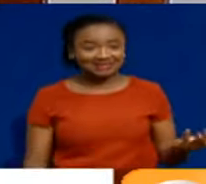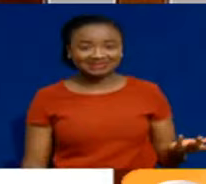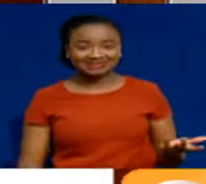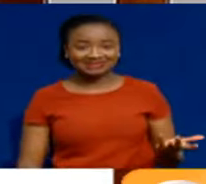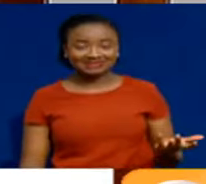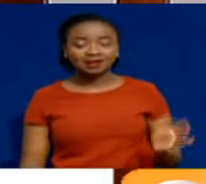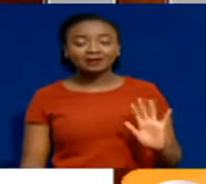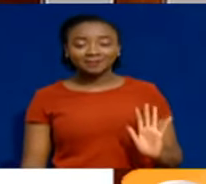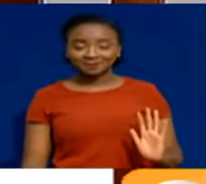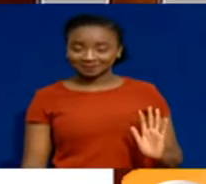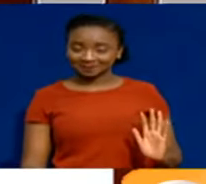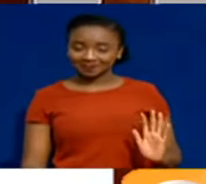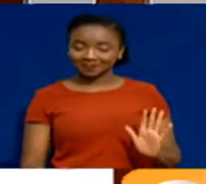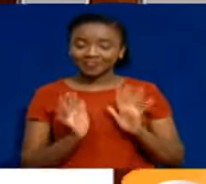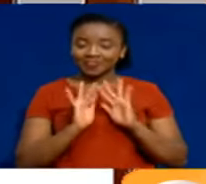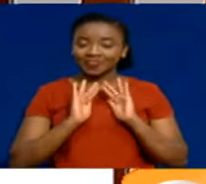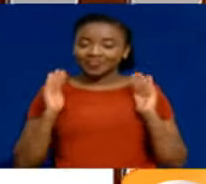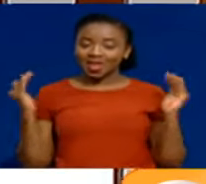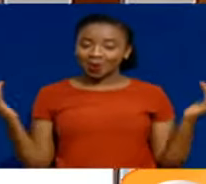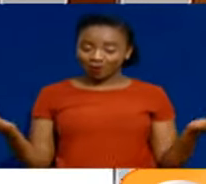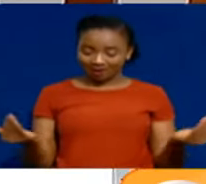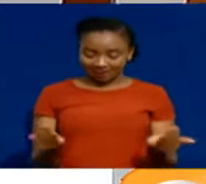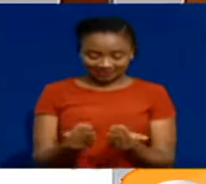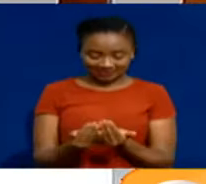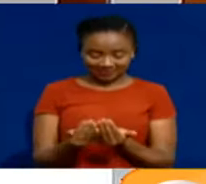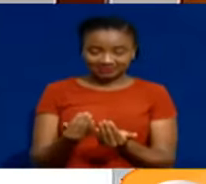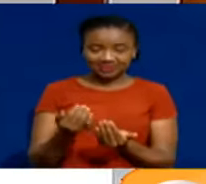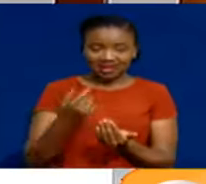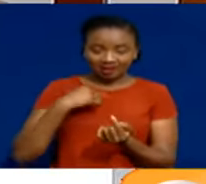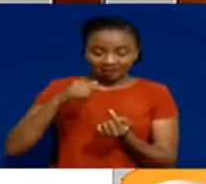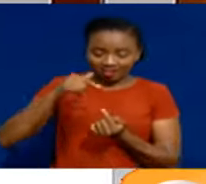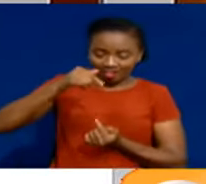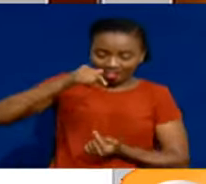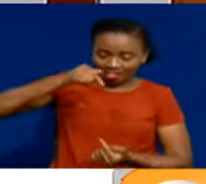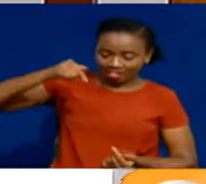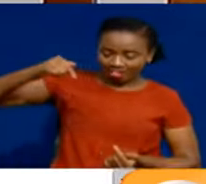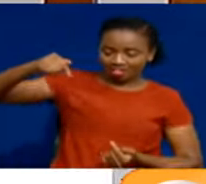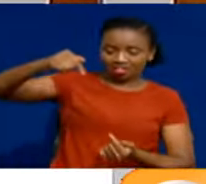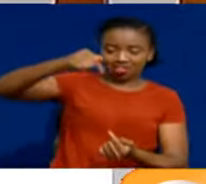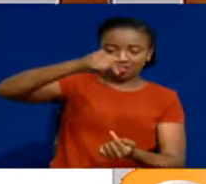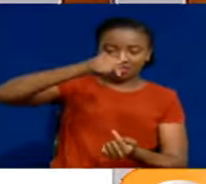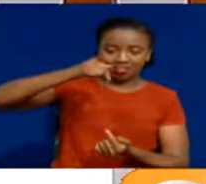the world has an axis and it rotates on axis.